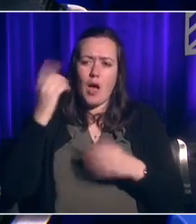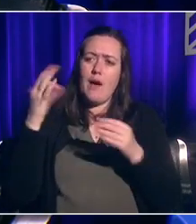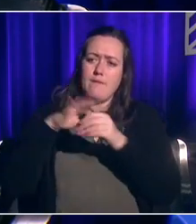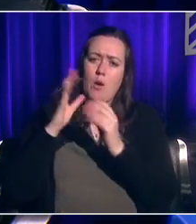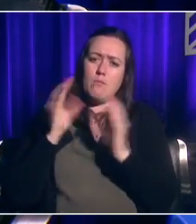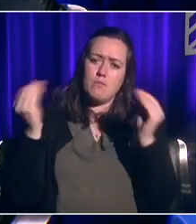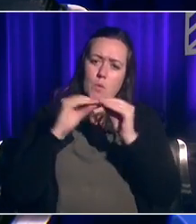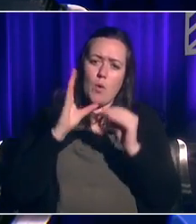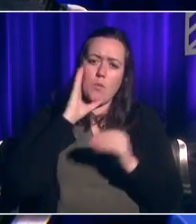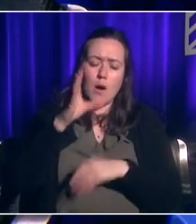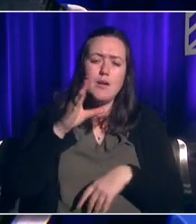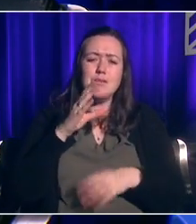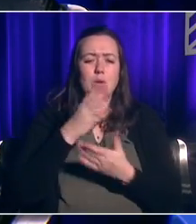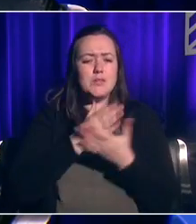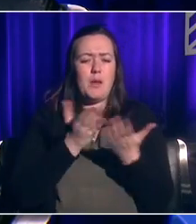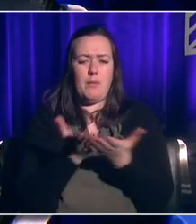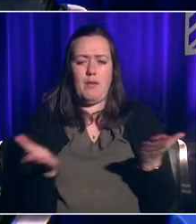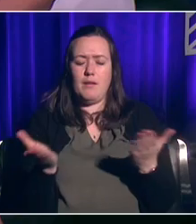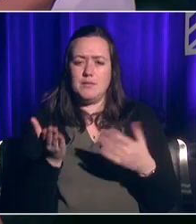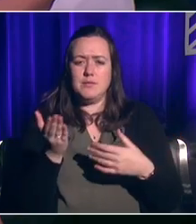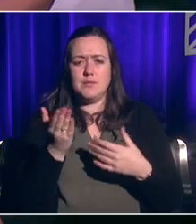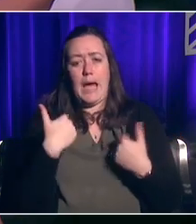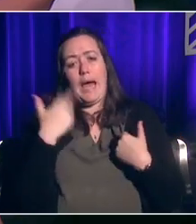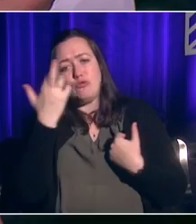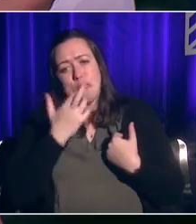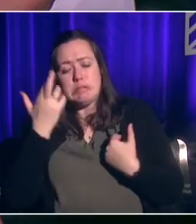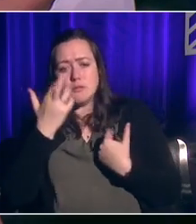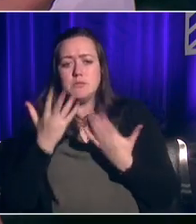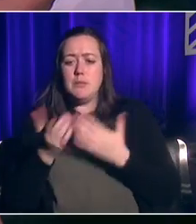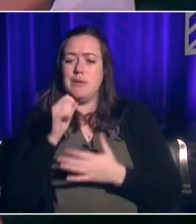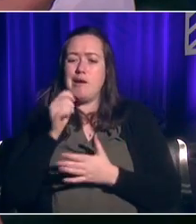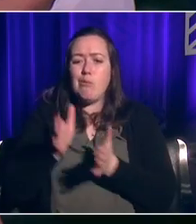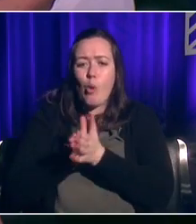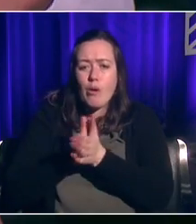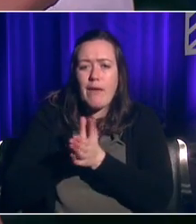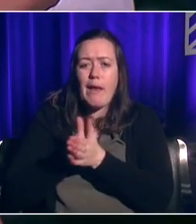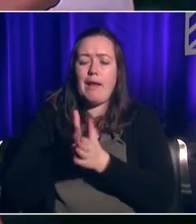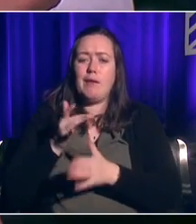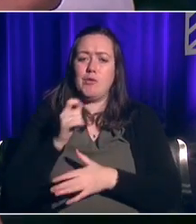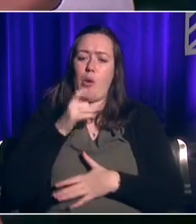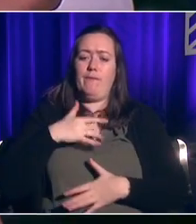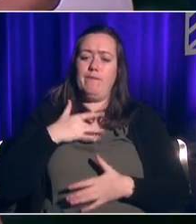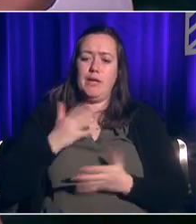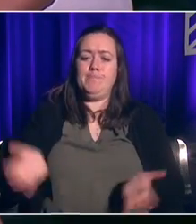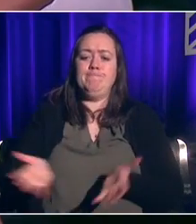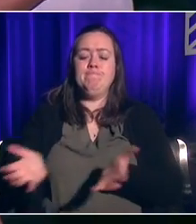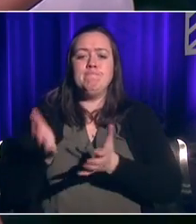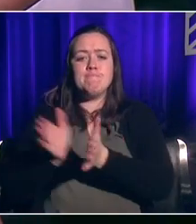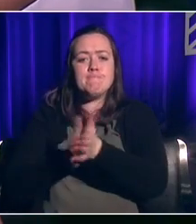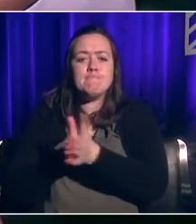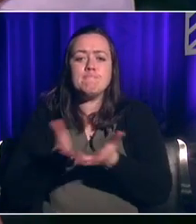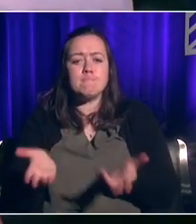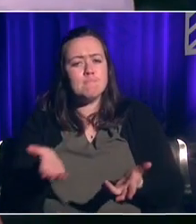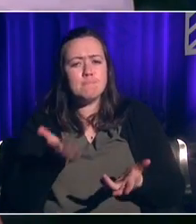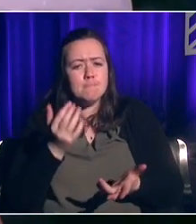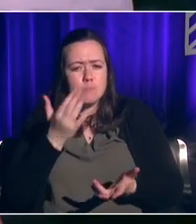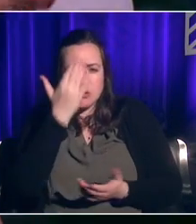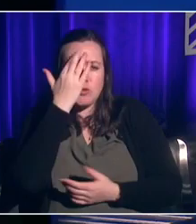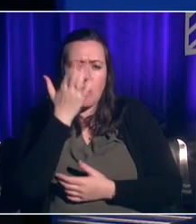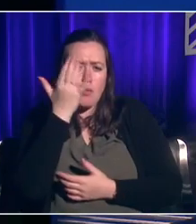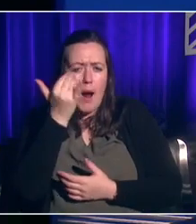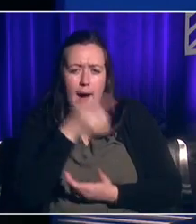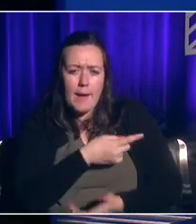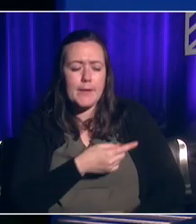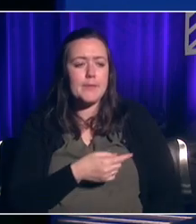Mm-hmm. Is there things that are just, there's a reason for it? They just aren't as motivated as the generation before them? Yeah, well, I mean, it's not that they can't. And that's,